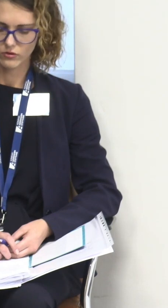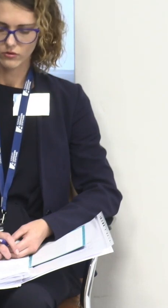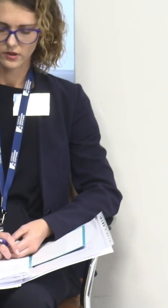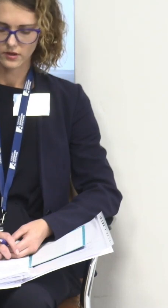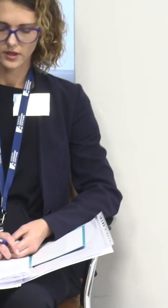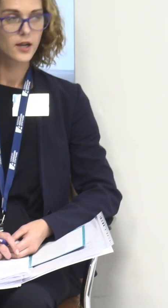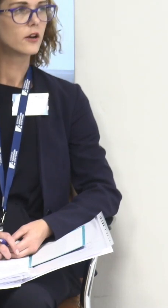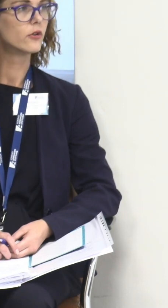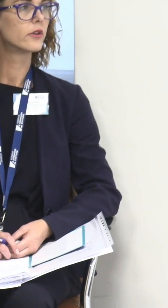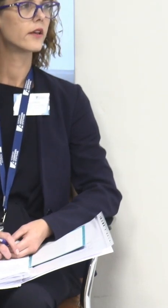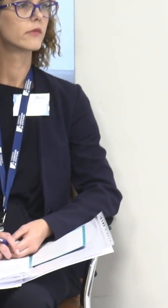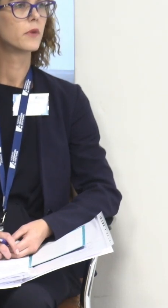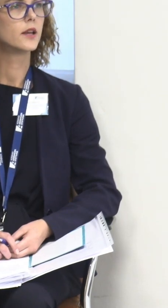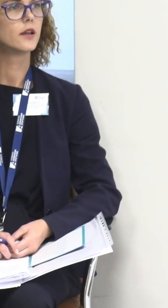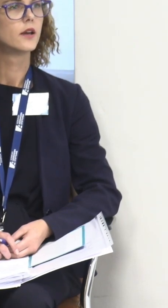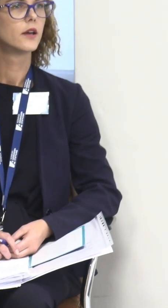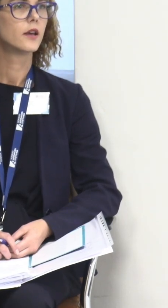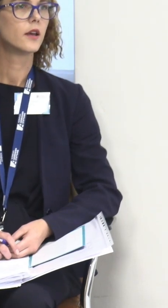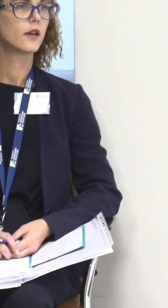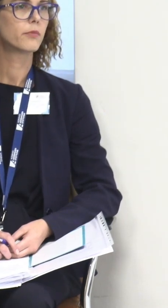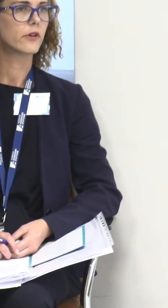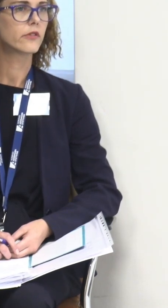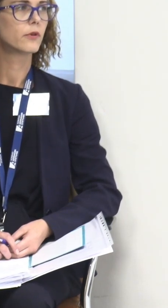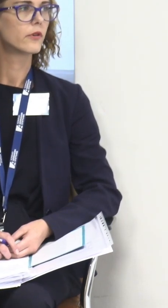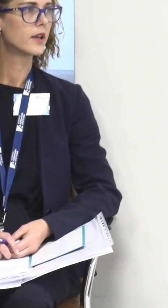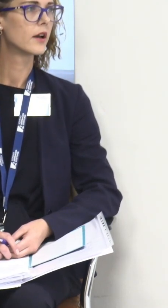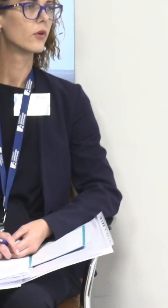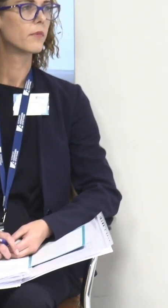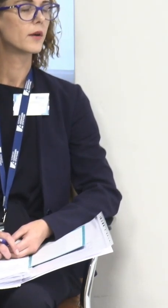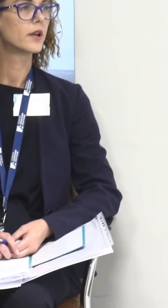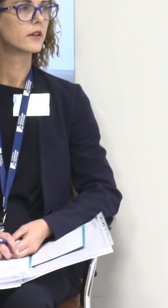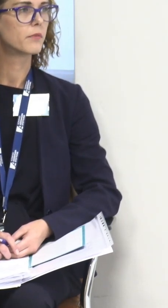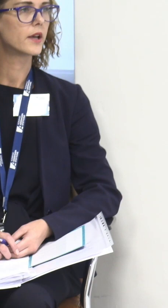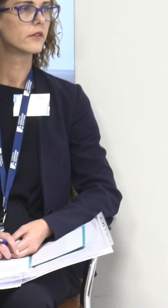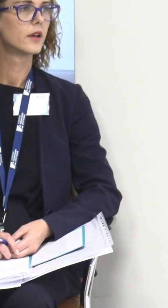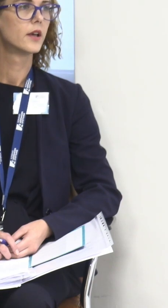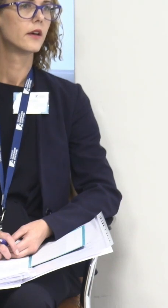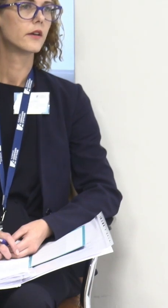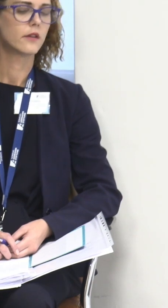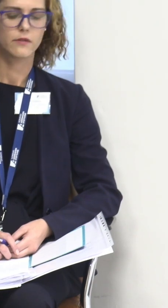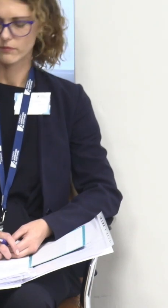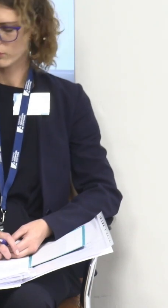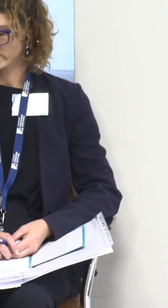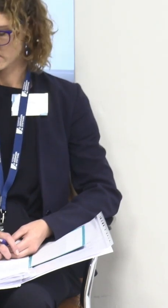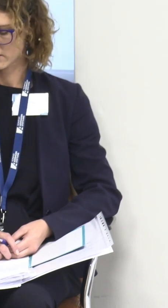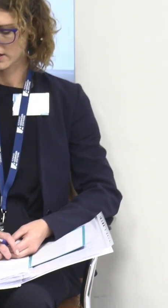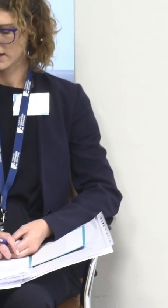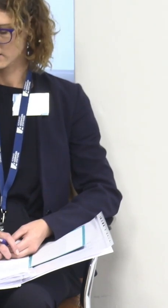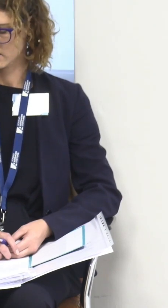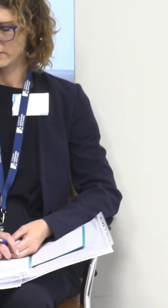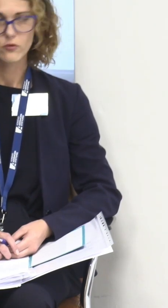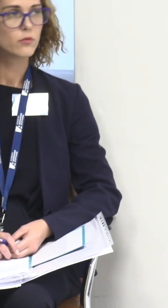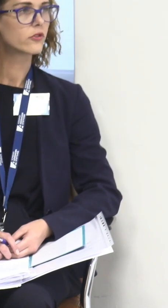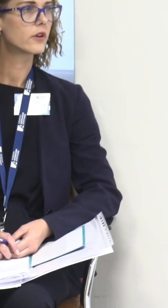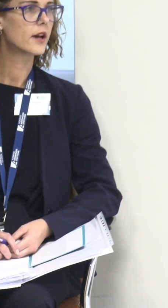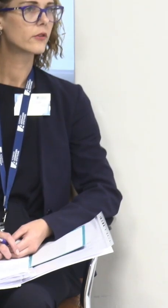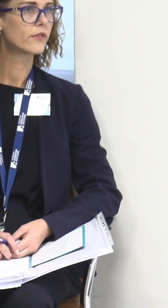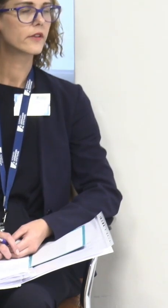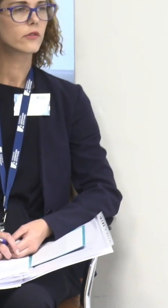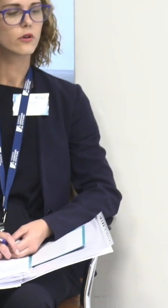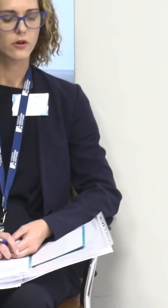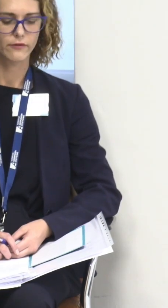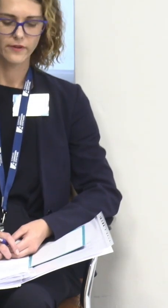to include as many as possible in our public debate, whether in the room tonight